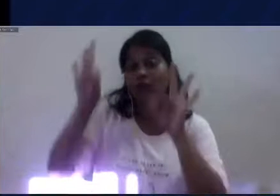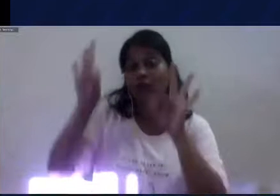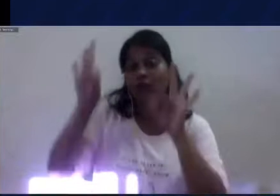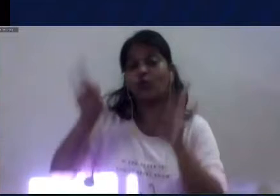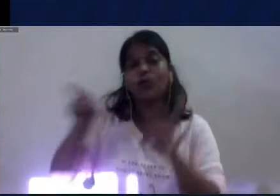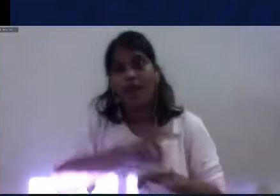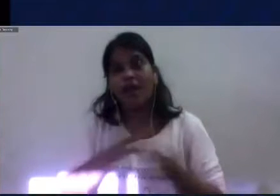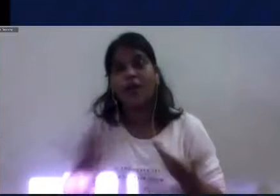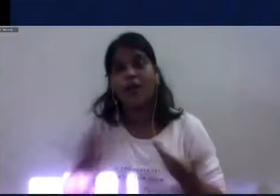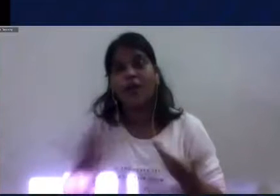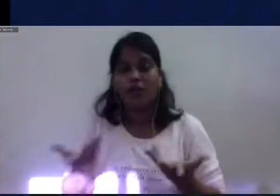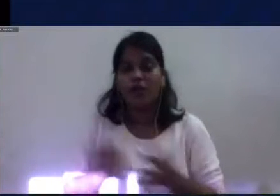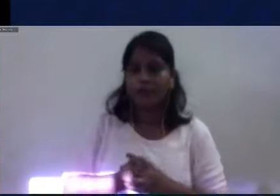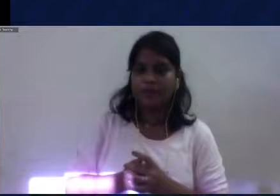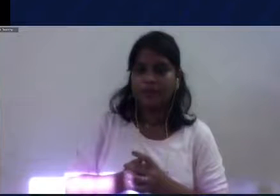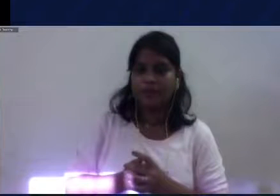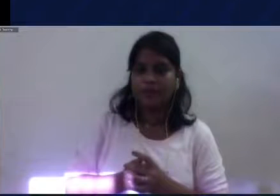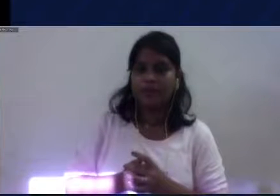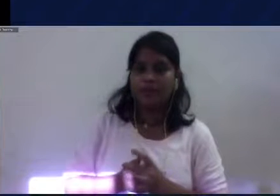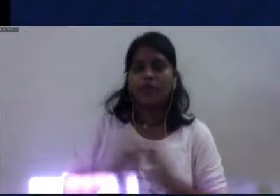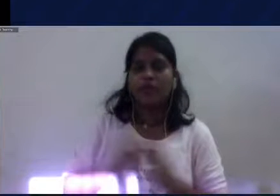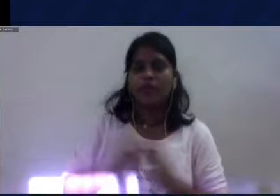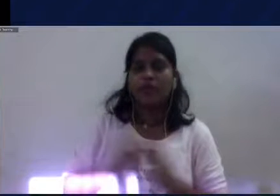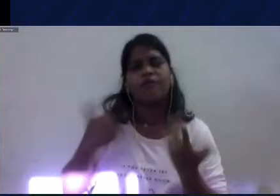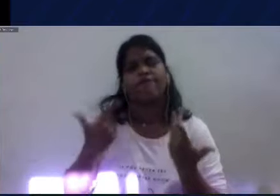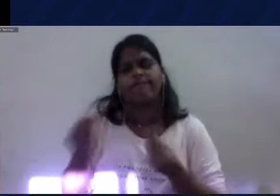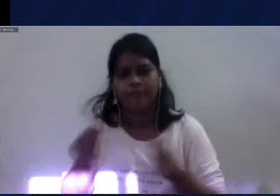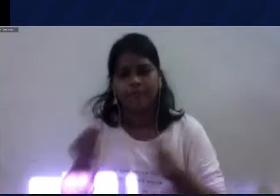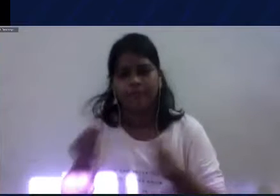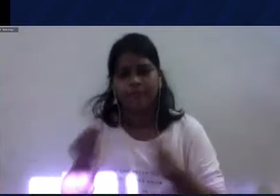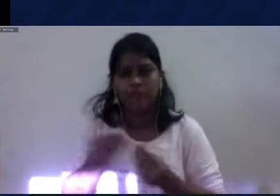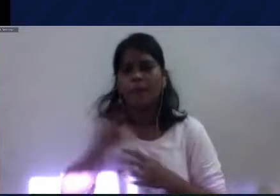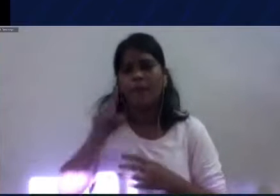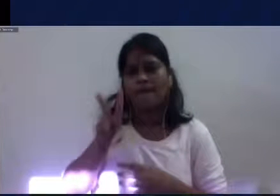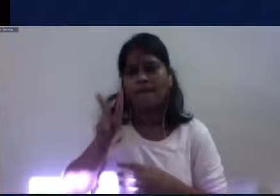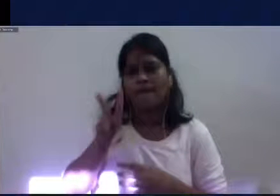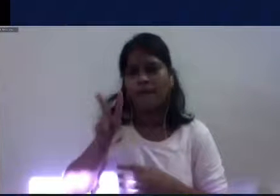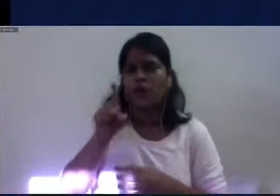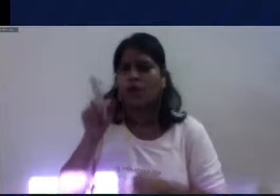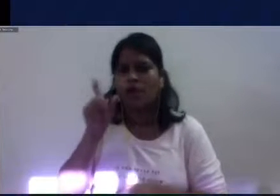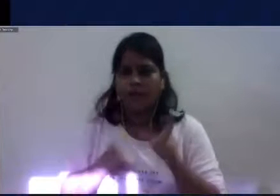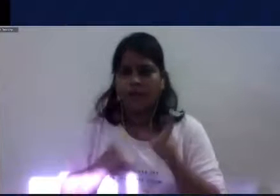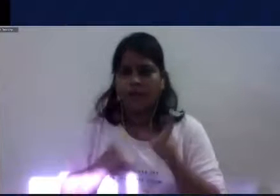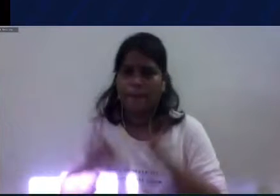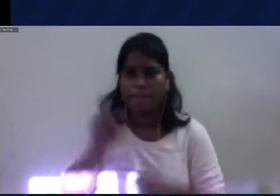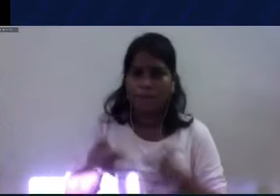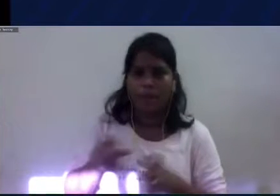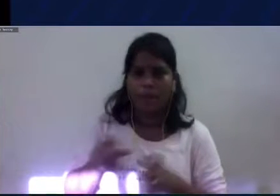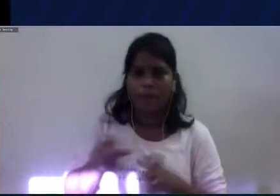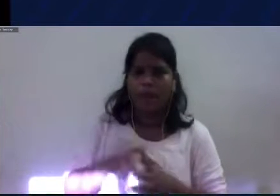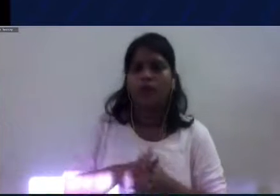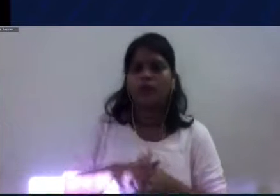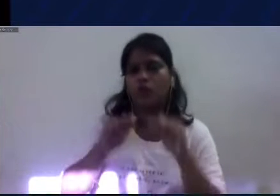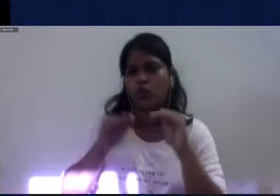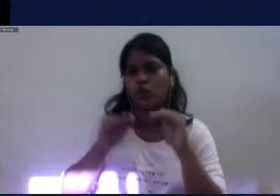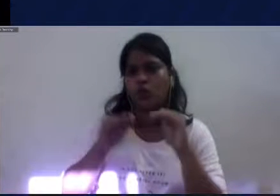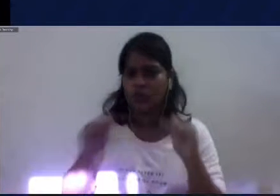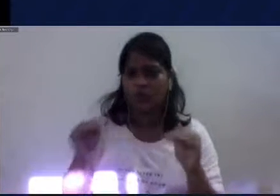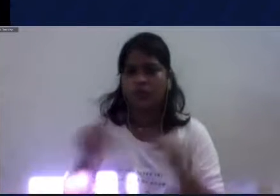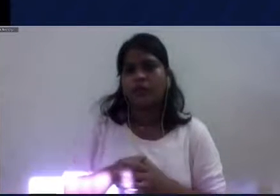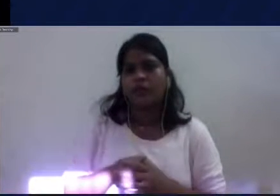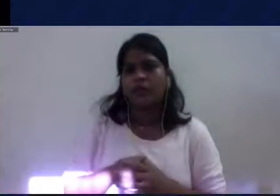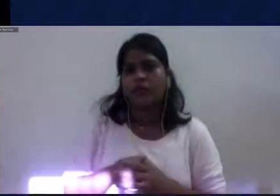pav. So we were a bunch of about 11, 12 people, 11 of my students